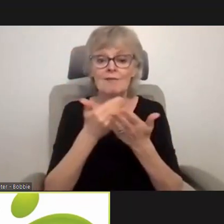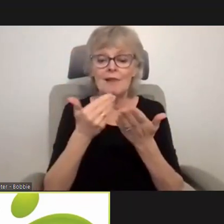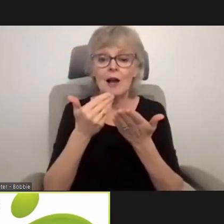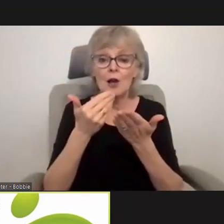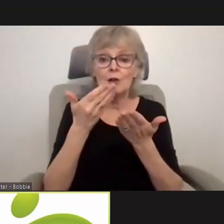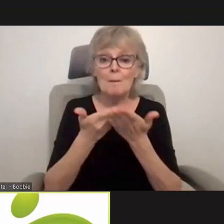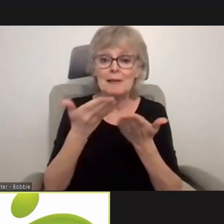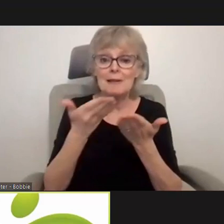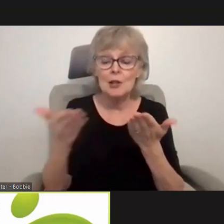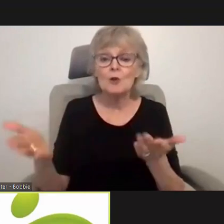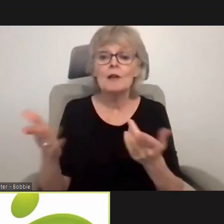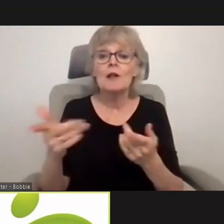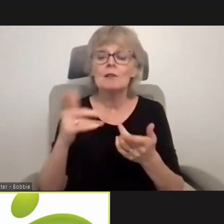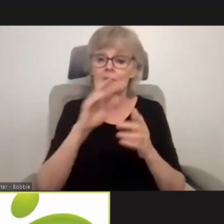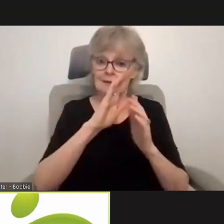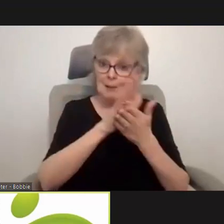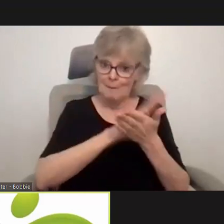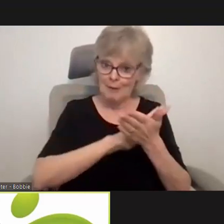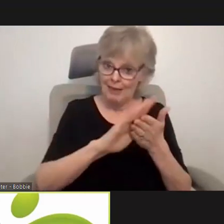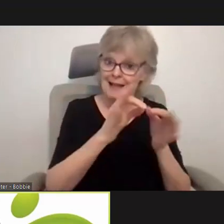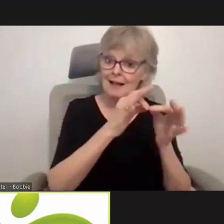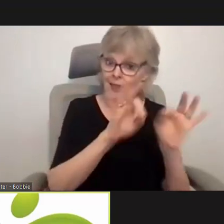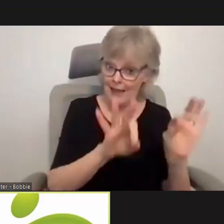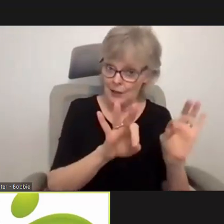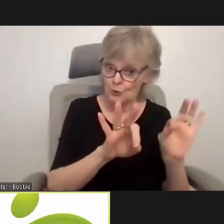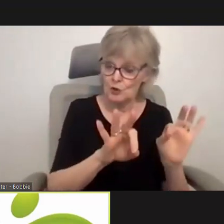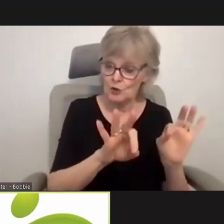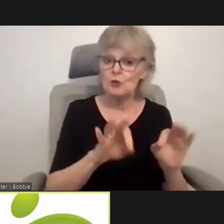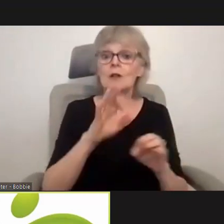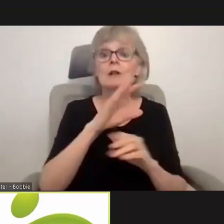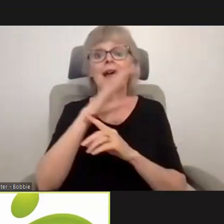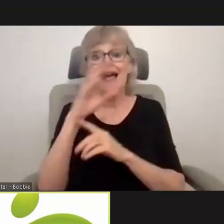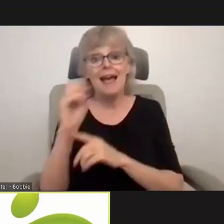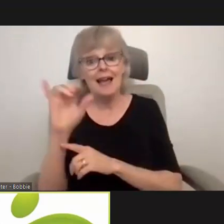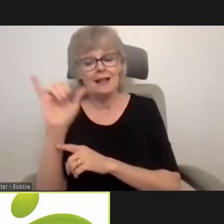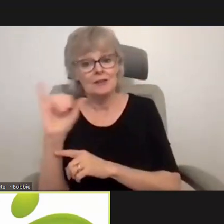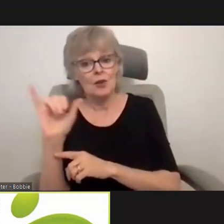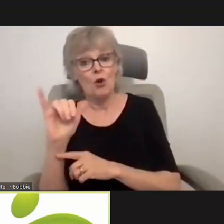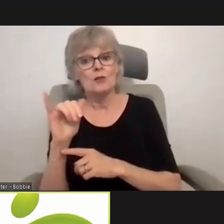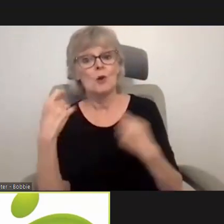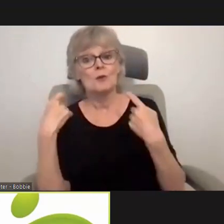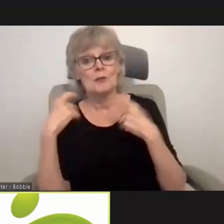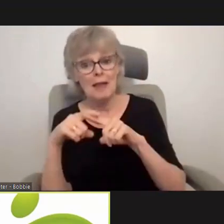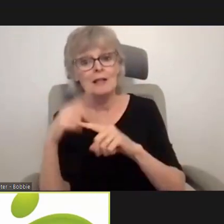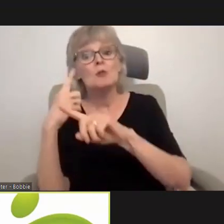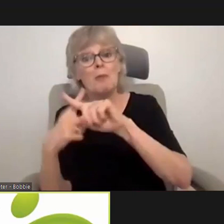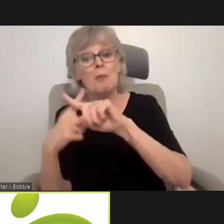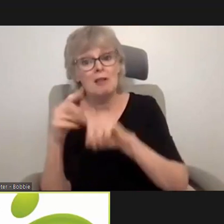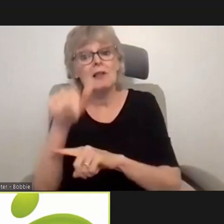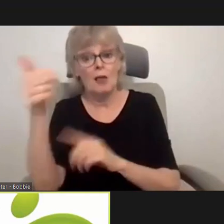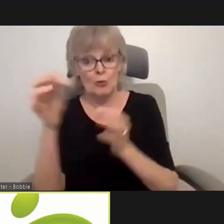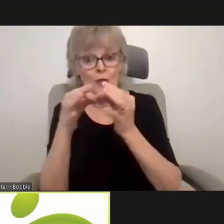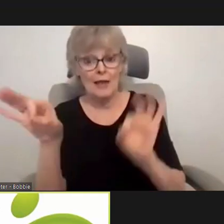plain language, but are they in Spanish and other languages as well.